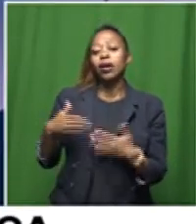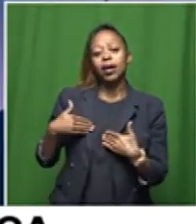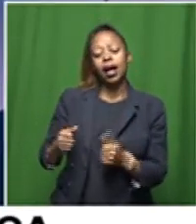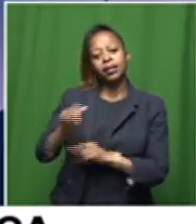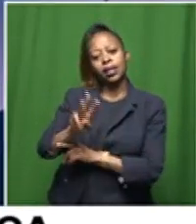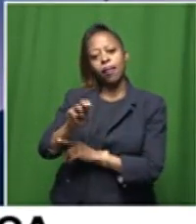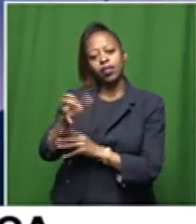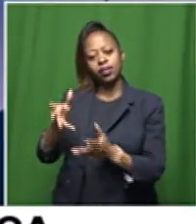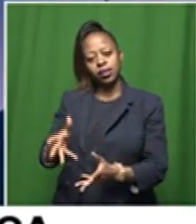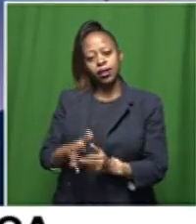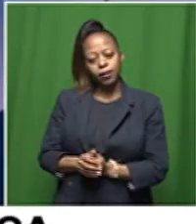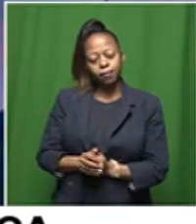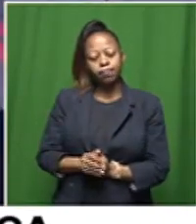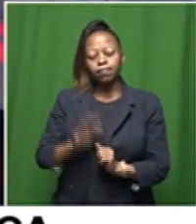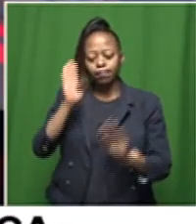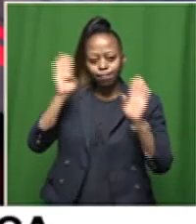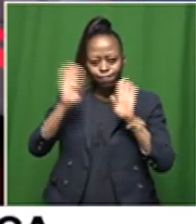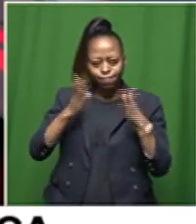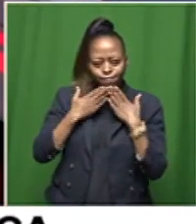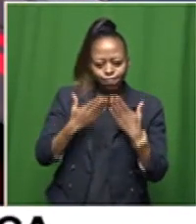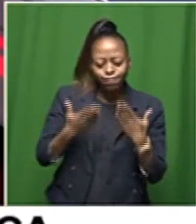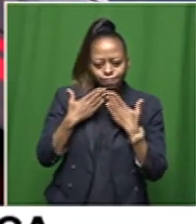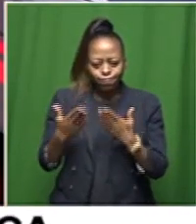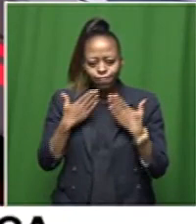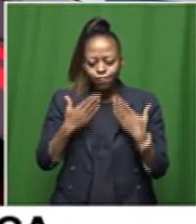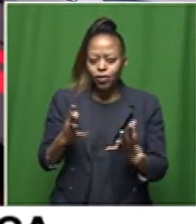in Gauteng, Dr. Nomathemba Mokgethi. Thank you so much for joining us, Doc.